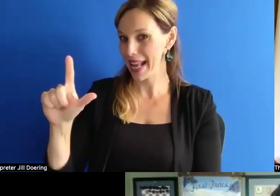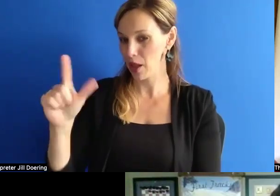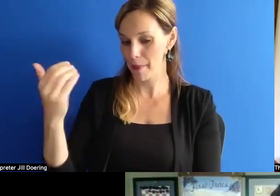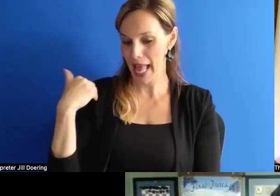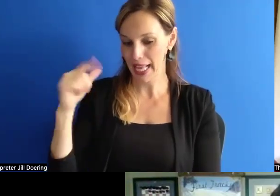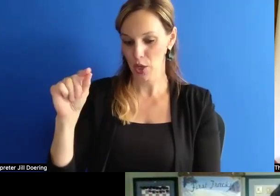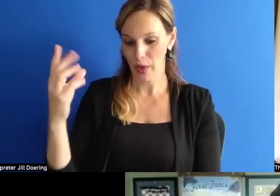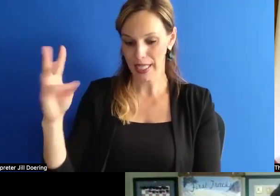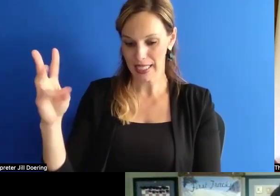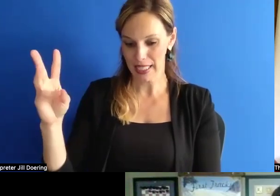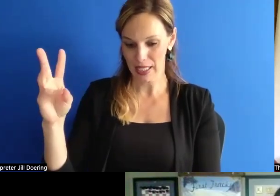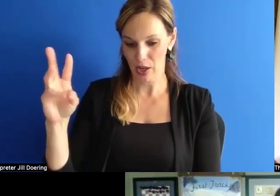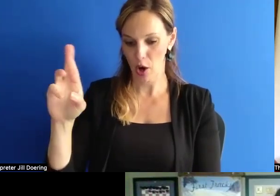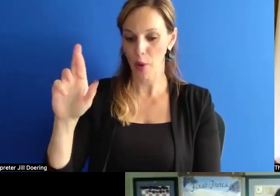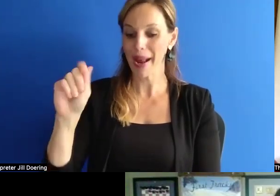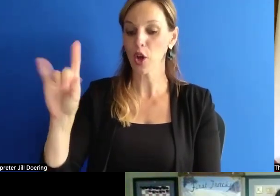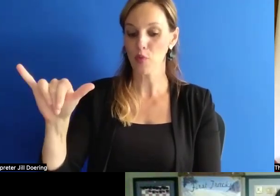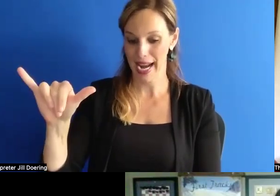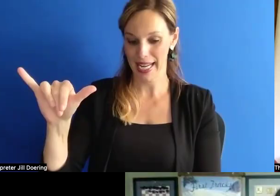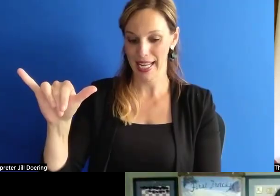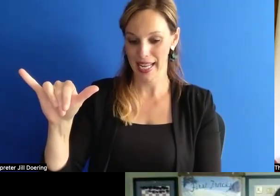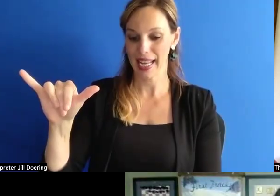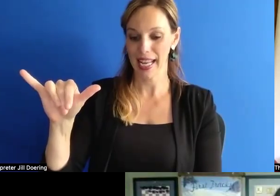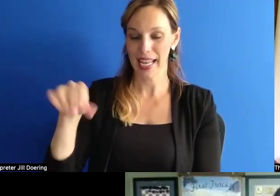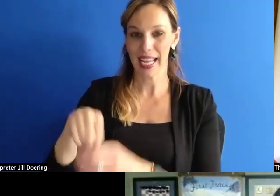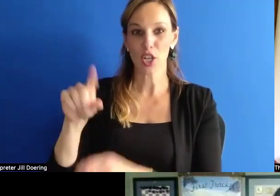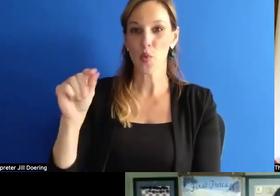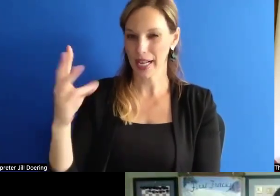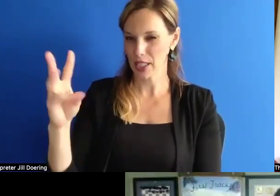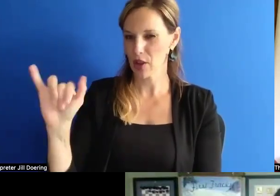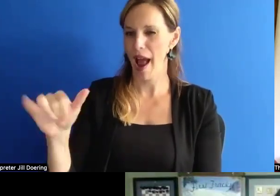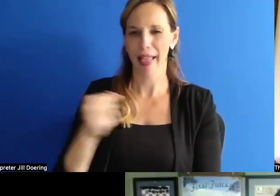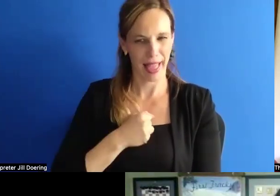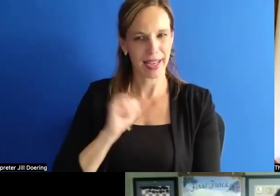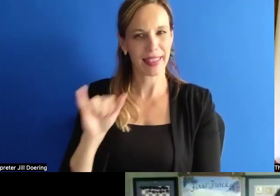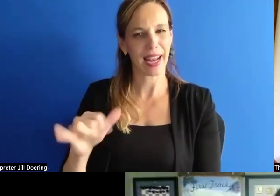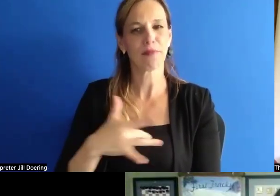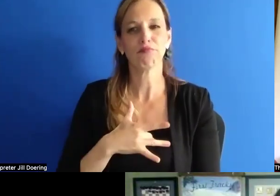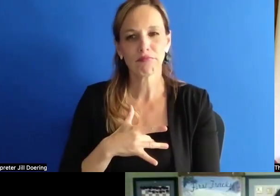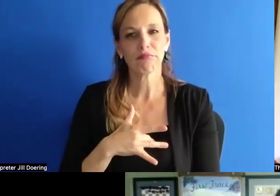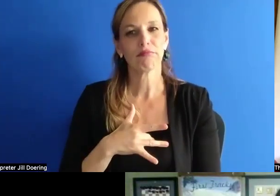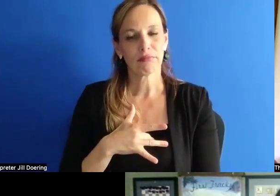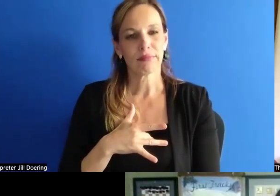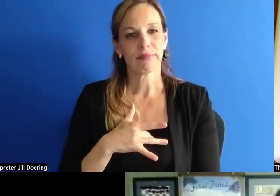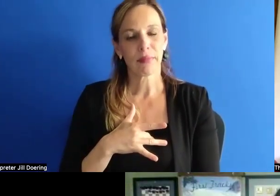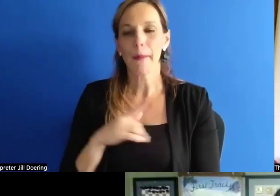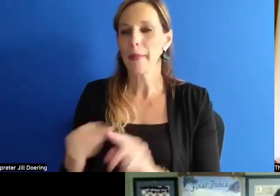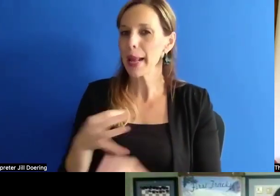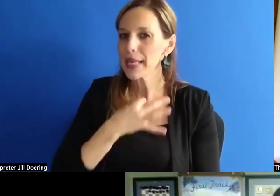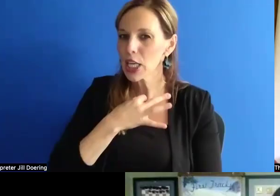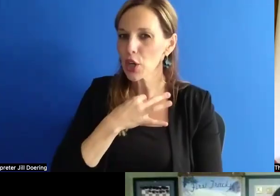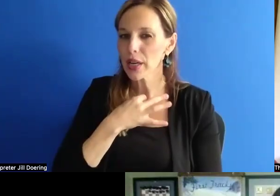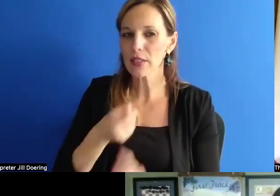it was really a good movie and it was really heartfelt and kind of wow. But I'm just curious from